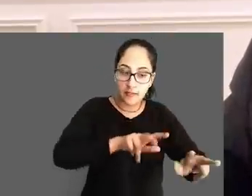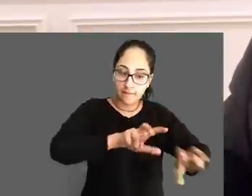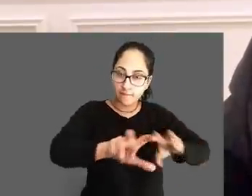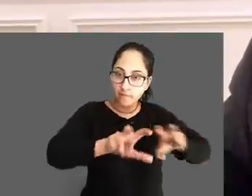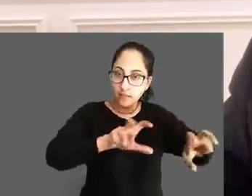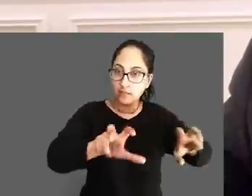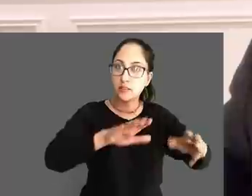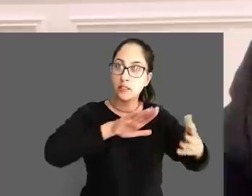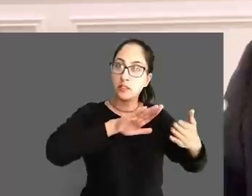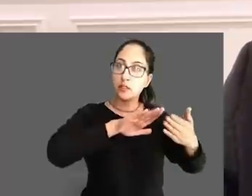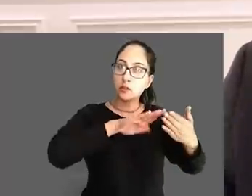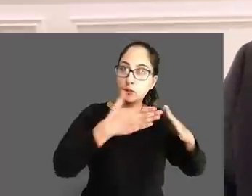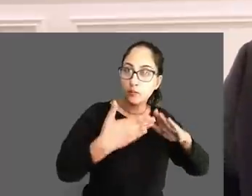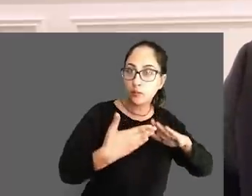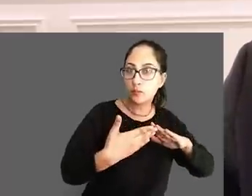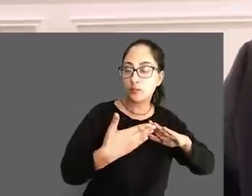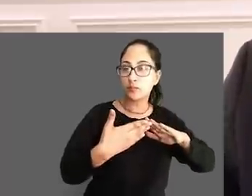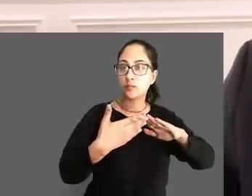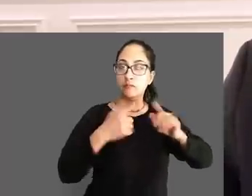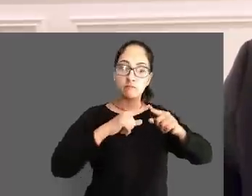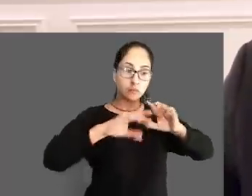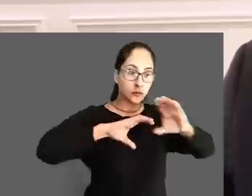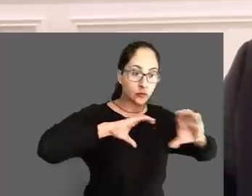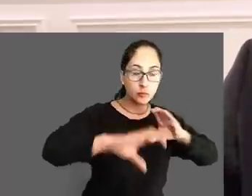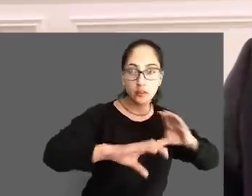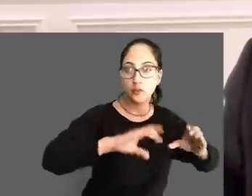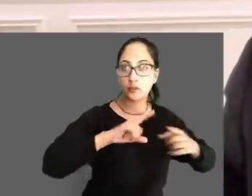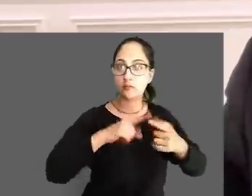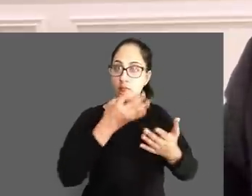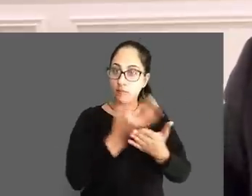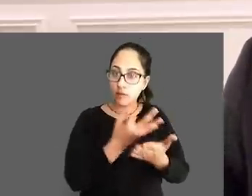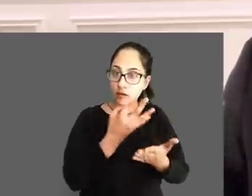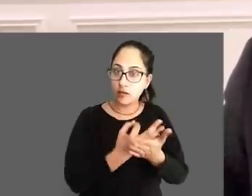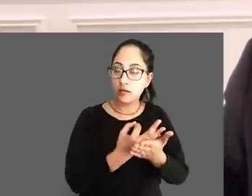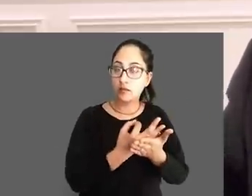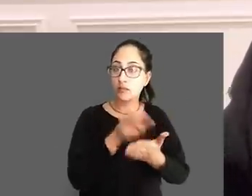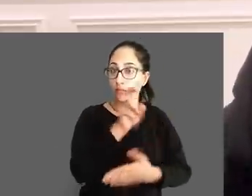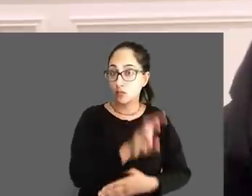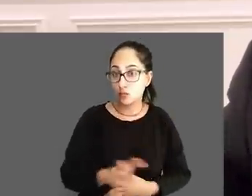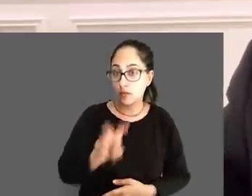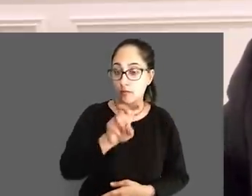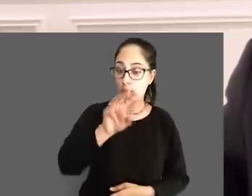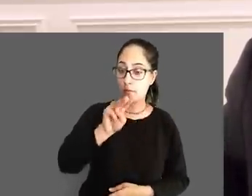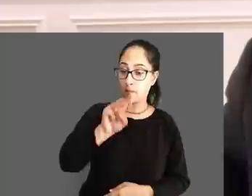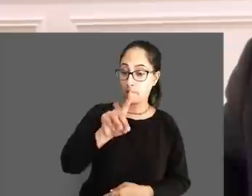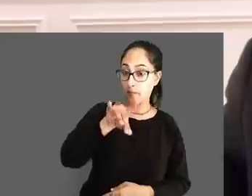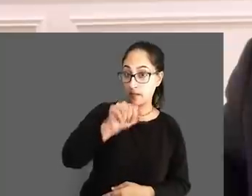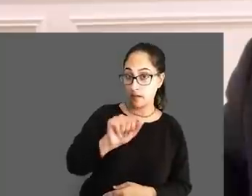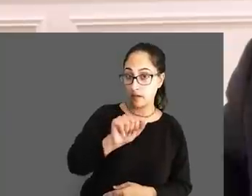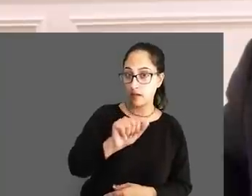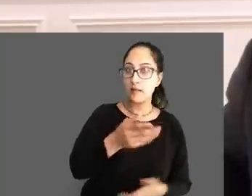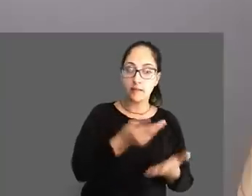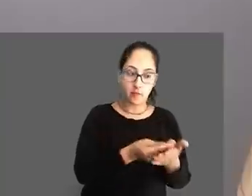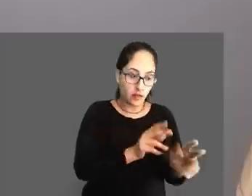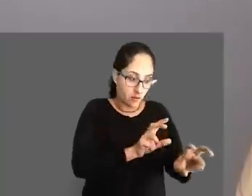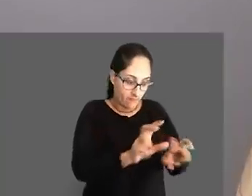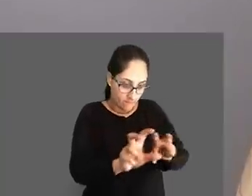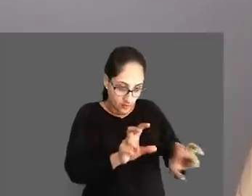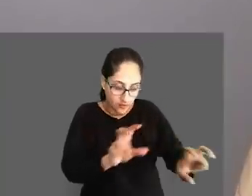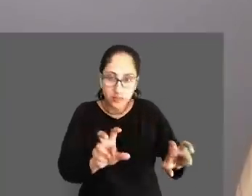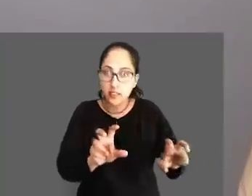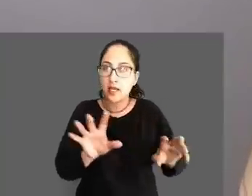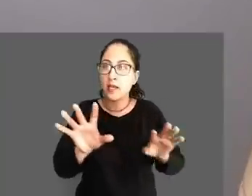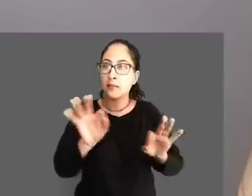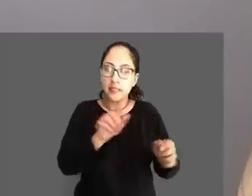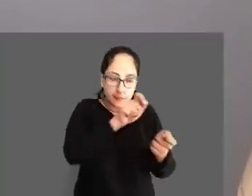specifically to help promote and stabilize the economic development of such countries. Well,